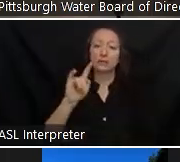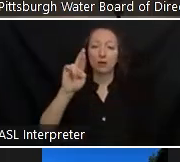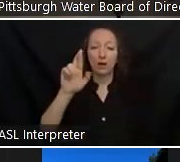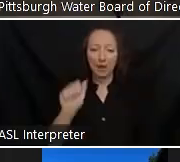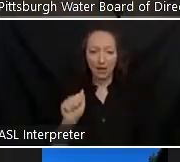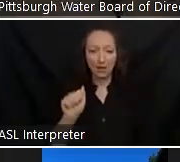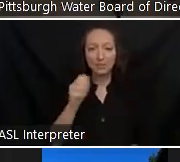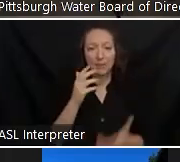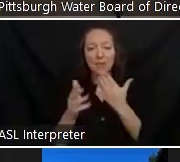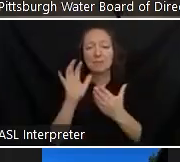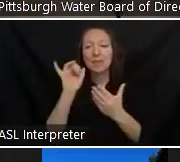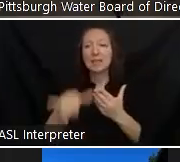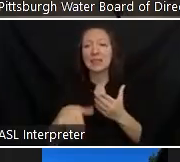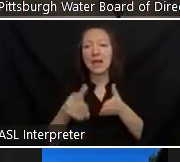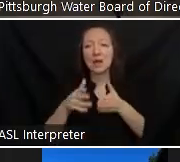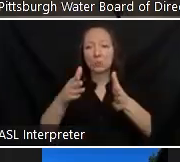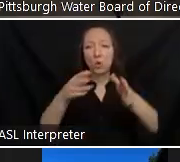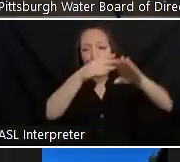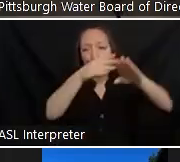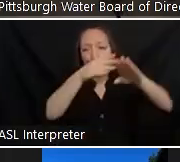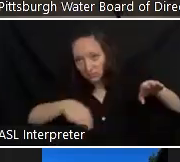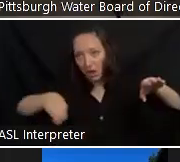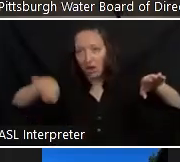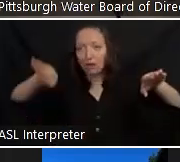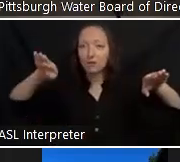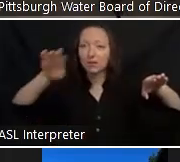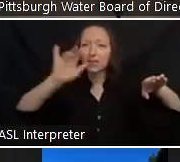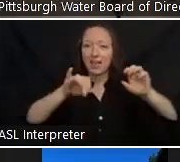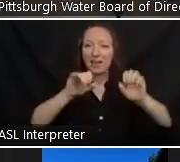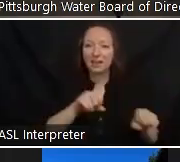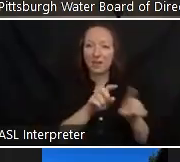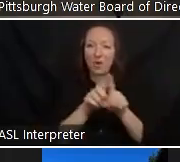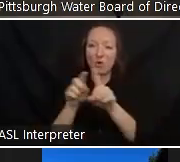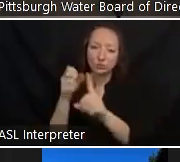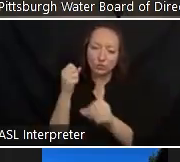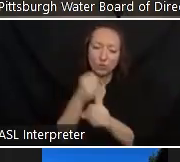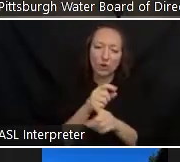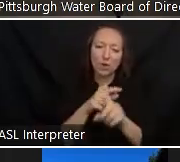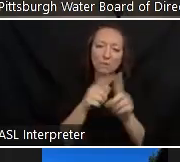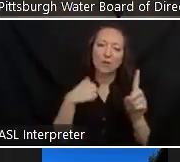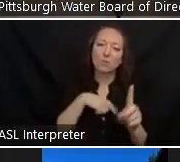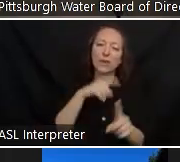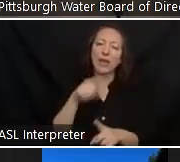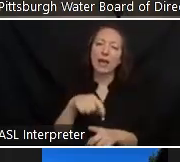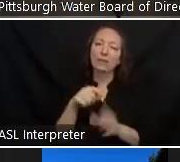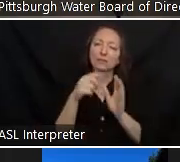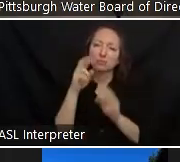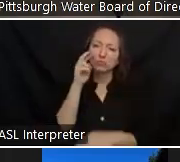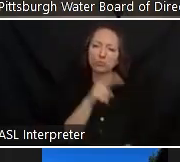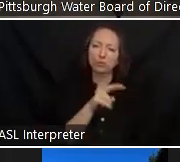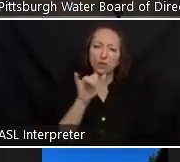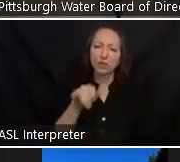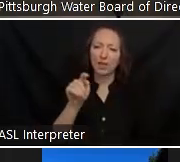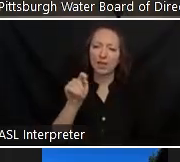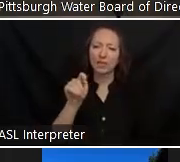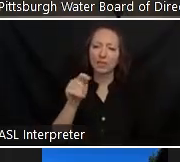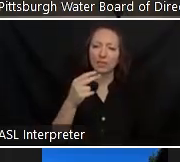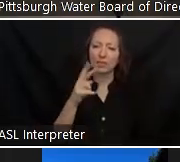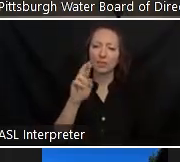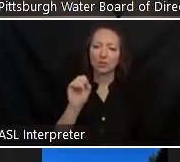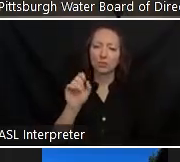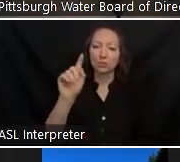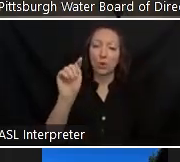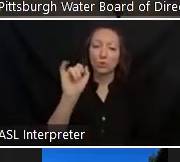or formed a sinkhole. But we also do look at whether the open throat has been restricted. And then we replace